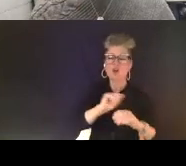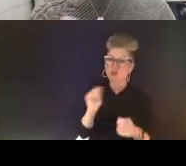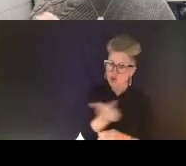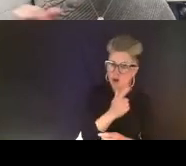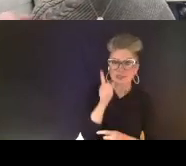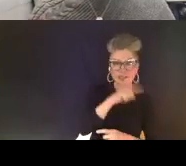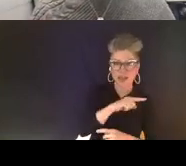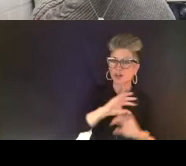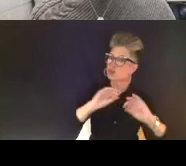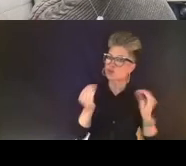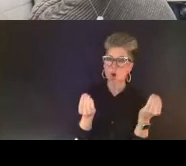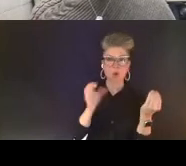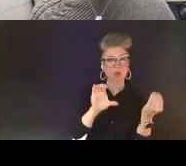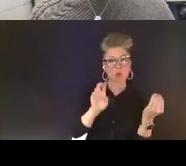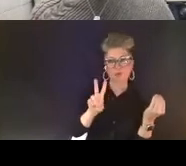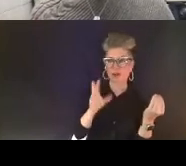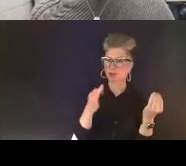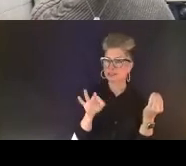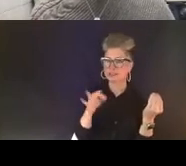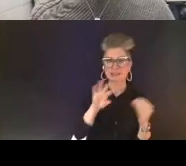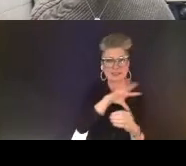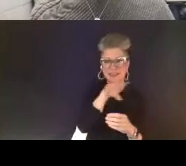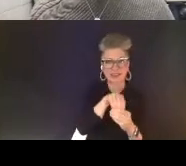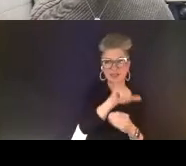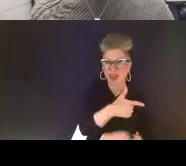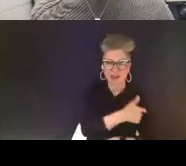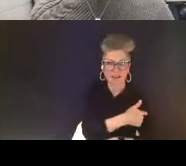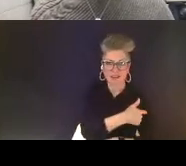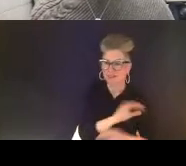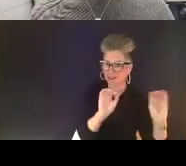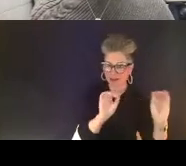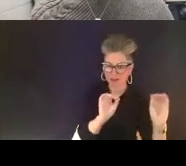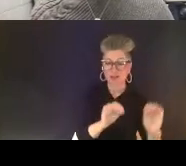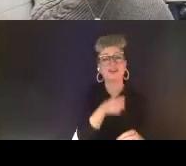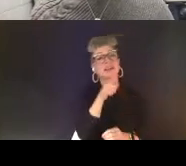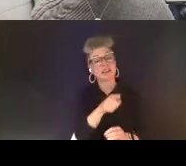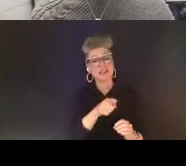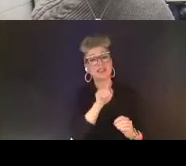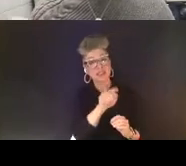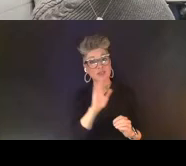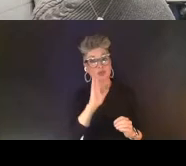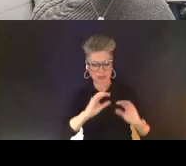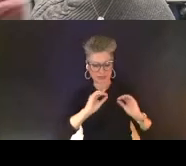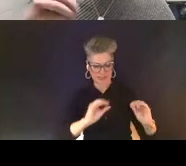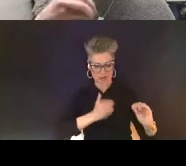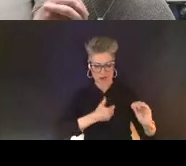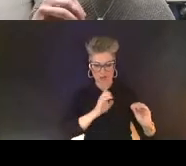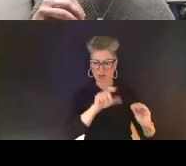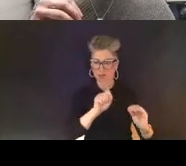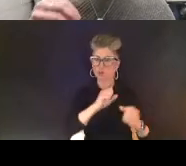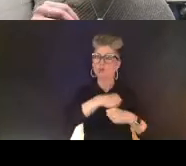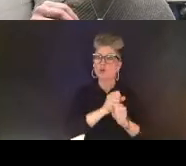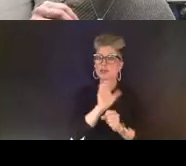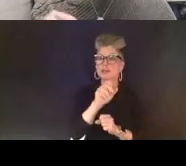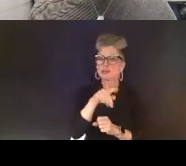coronavirus in this vaccine. What this technology does, though, is it teaches our cells to create a spike protein so that mRNA goes